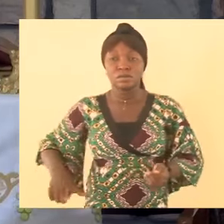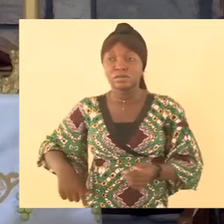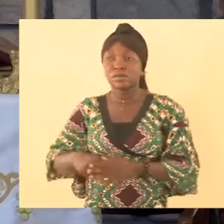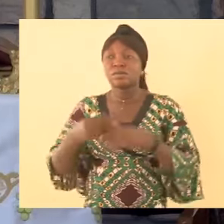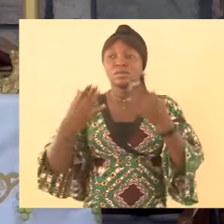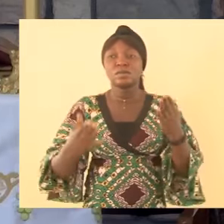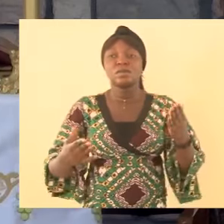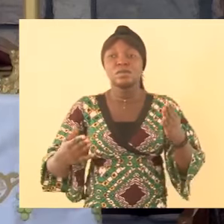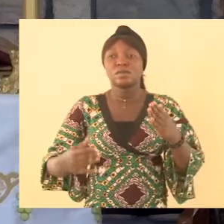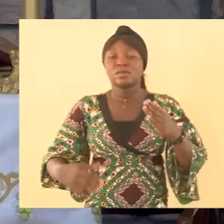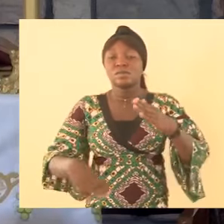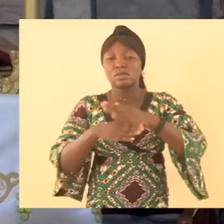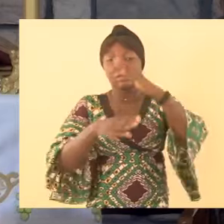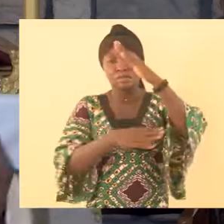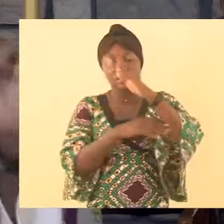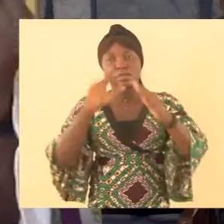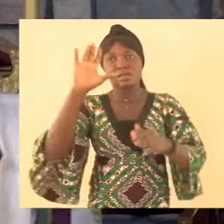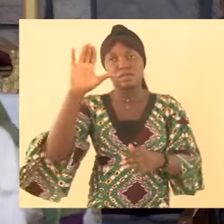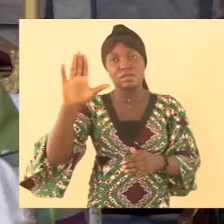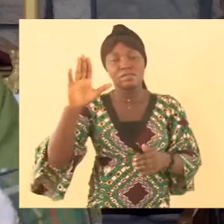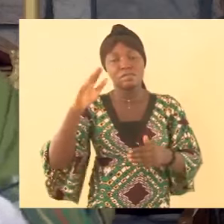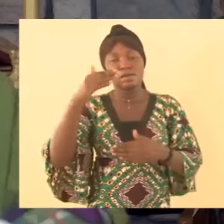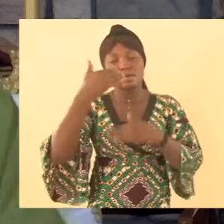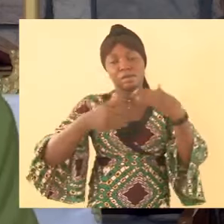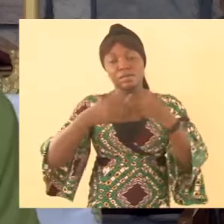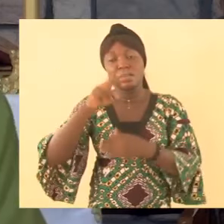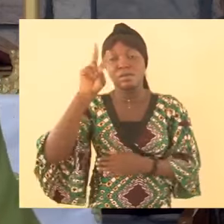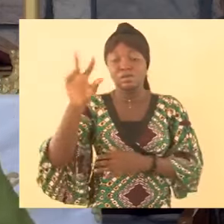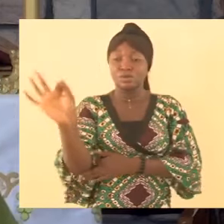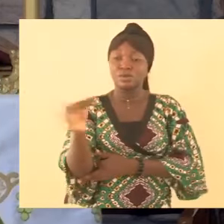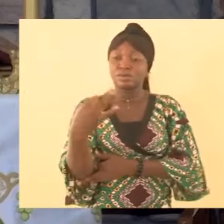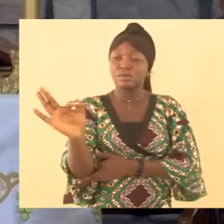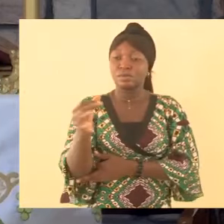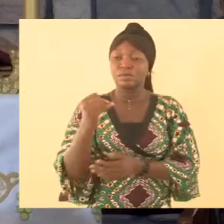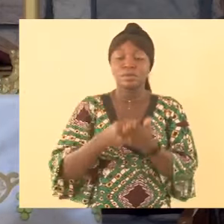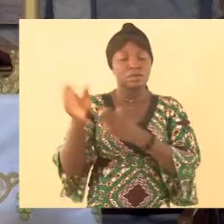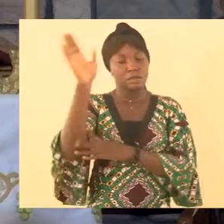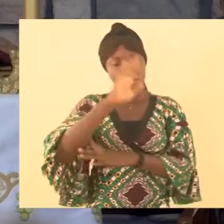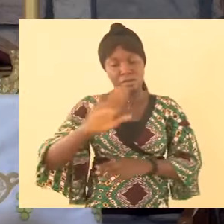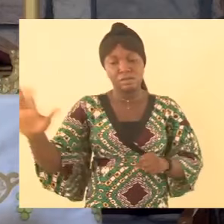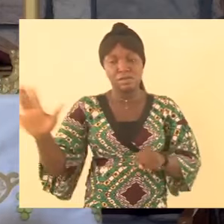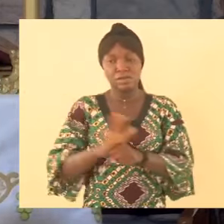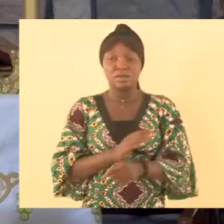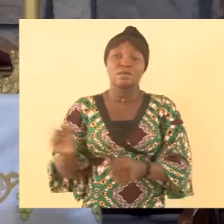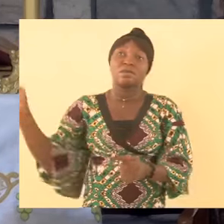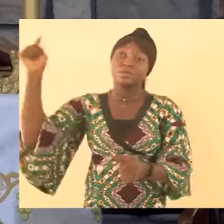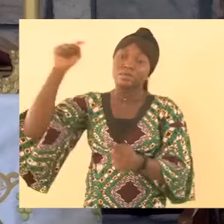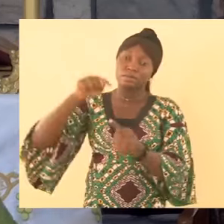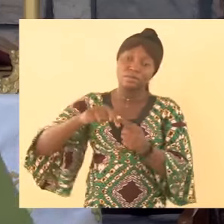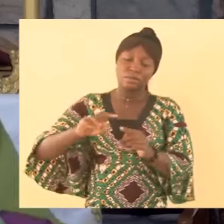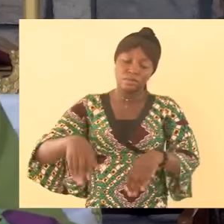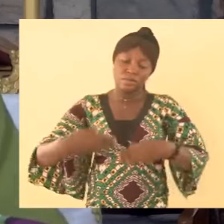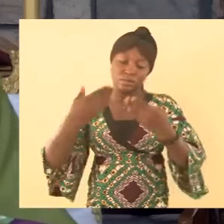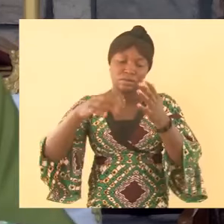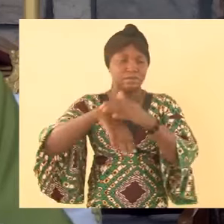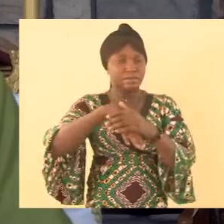Love is a basket of five loaves and two fishes. It is never enough until